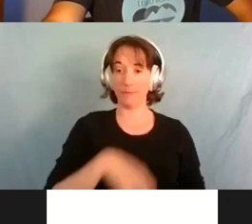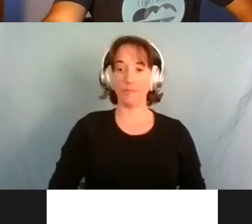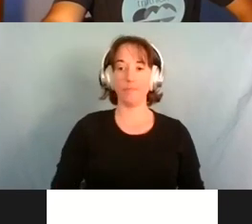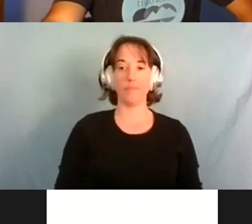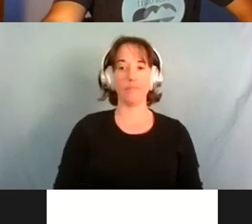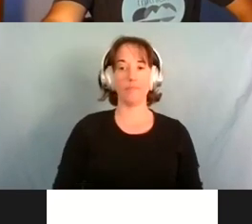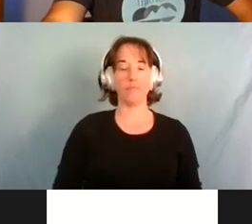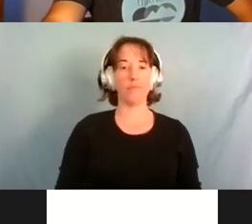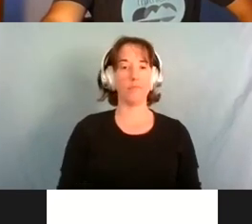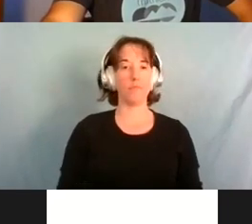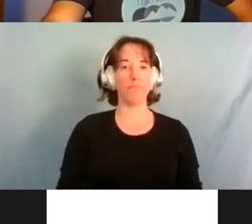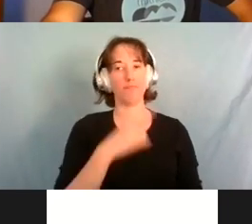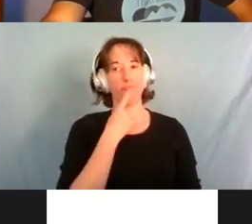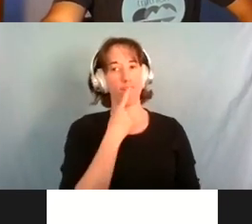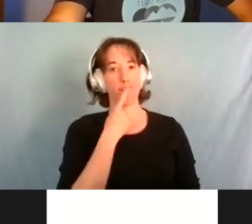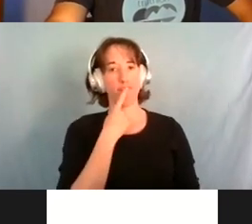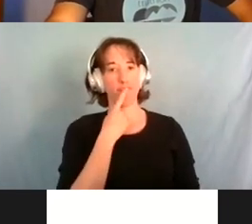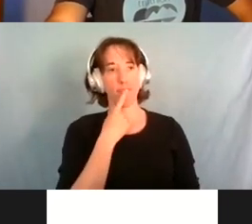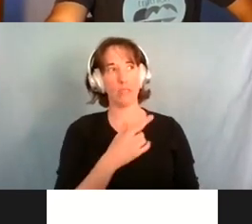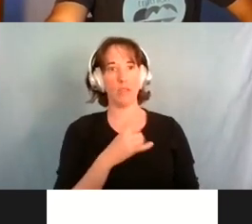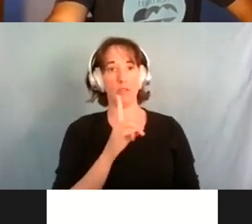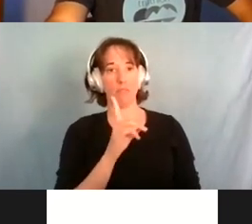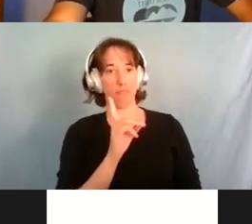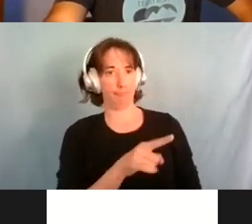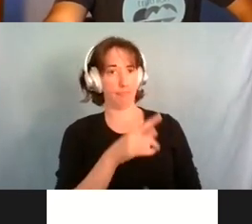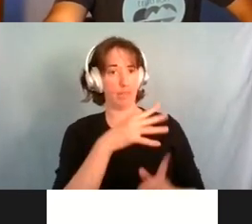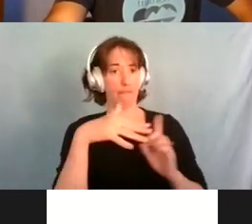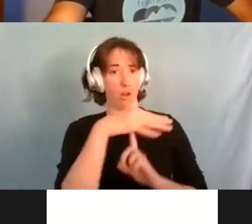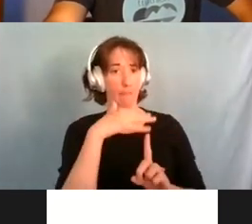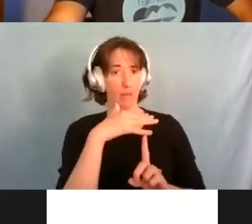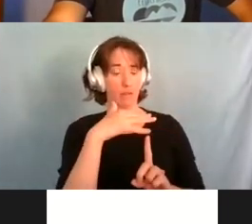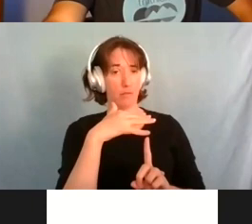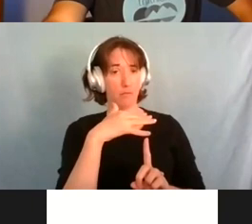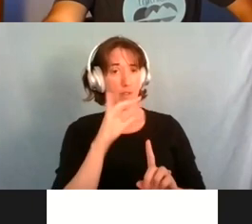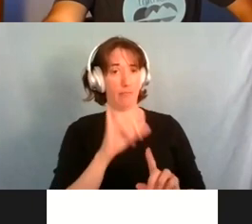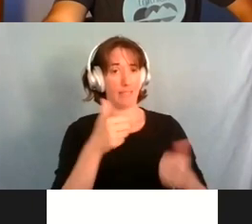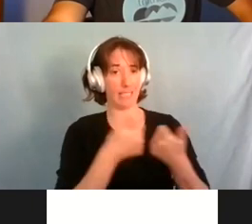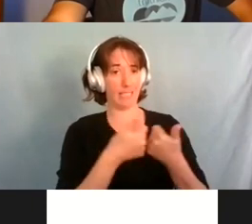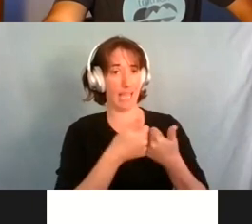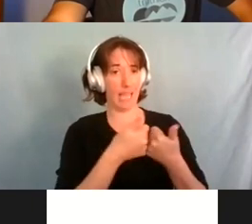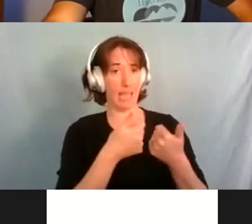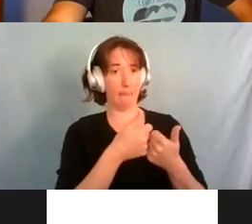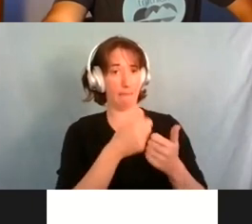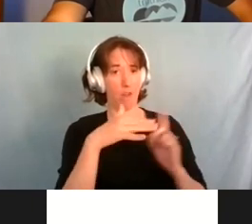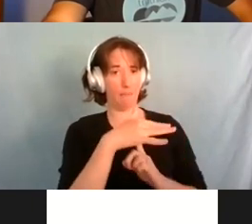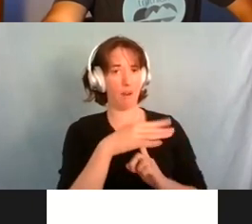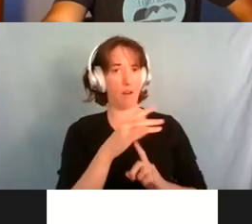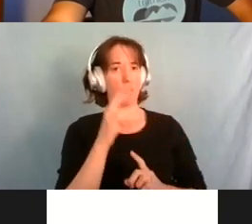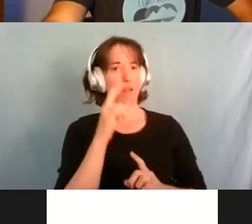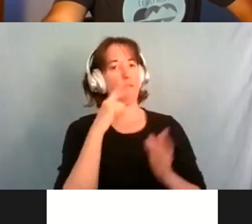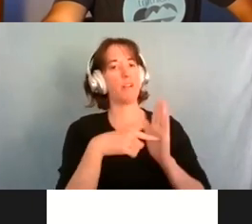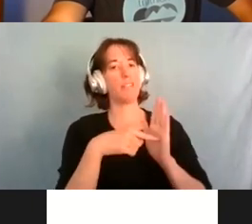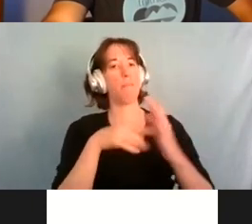The environment is the game environment, so like the battlefield, I guess. Yes, that is a good environment. Yeah,